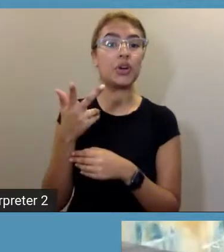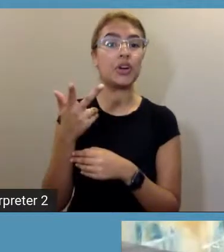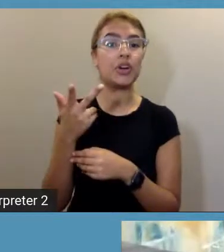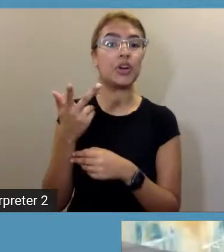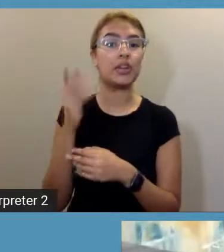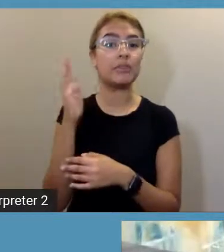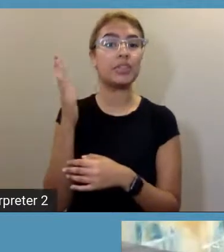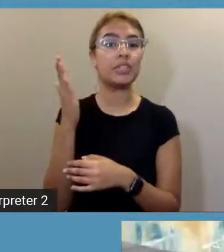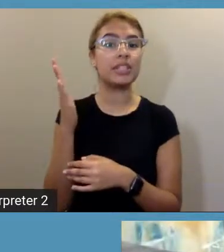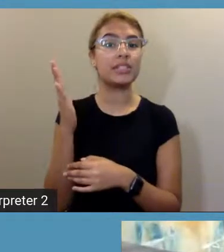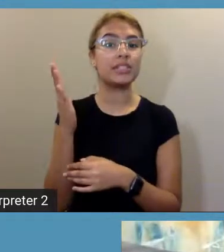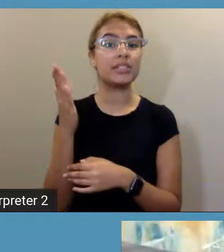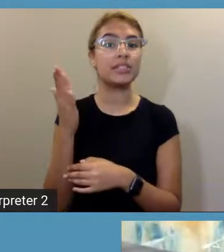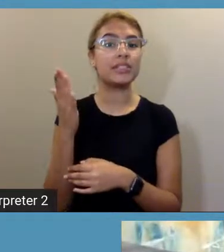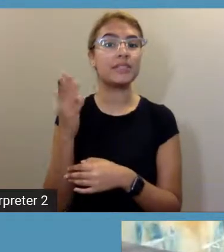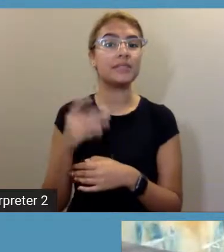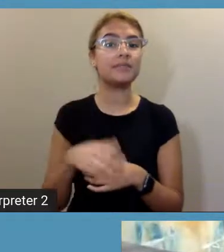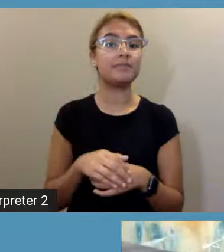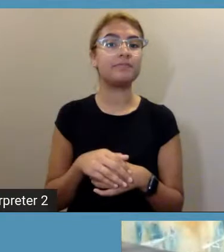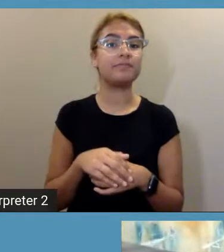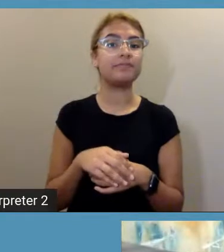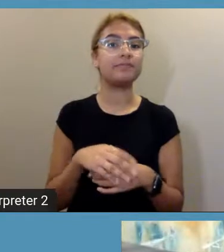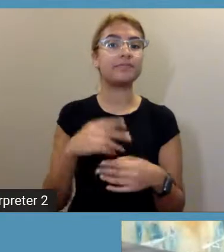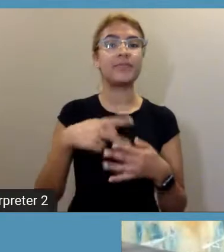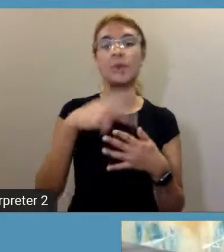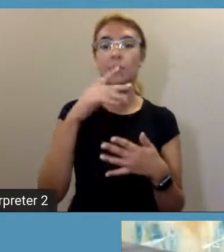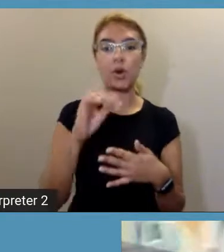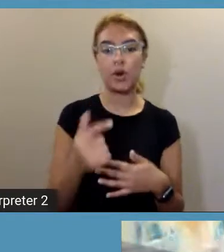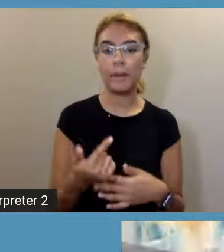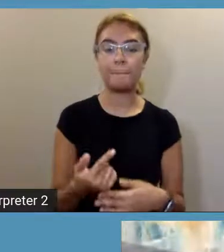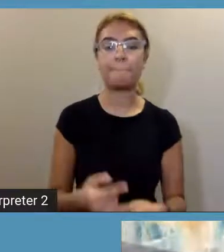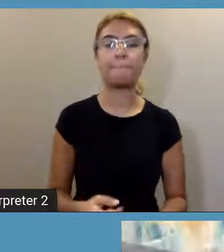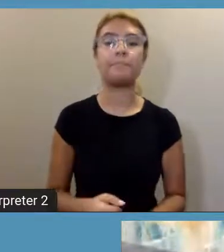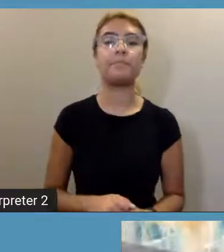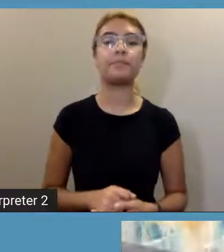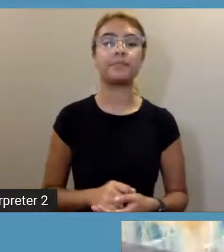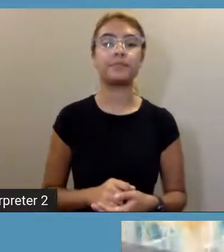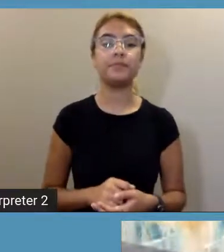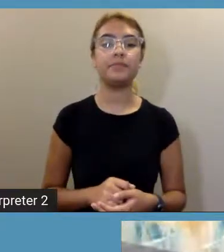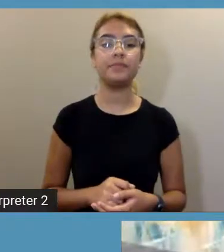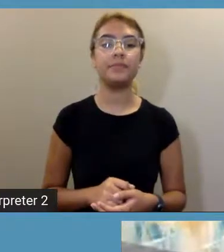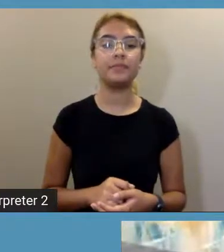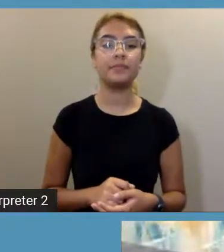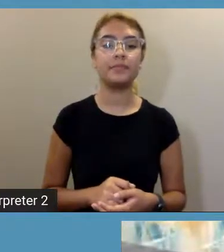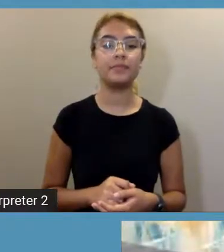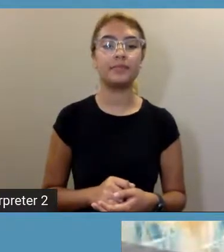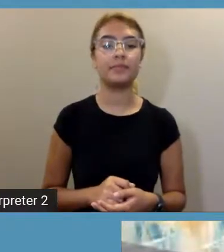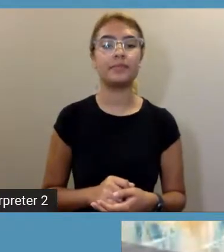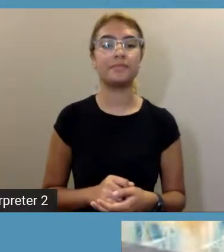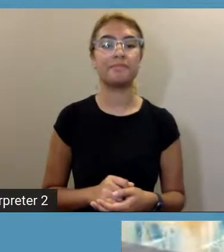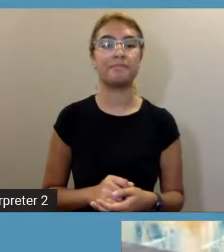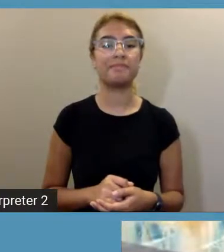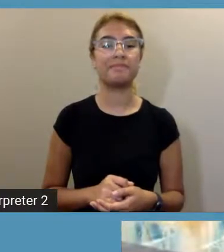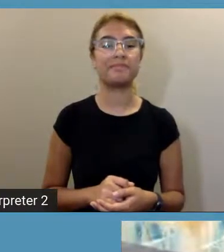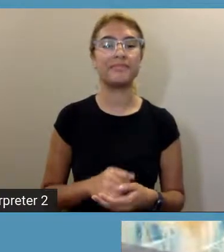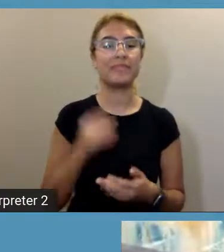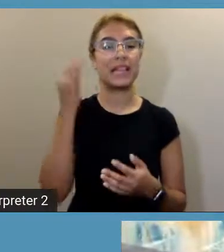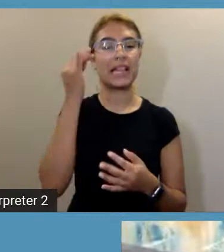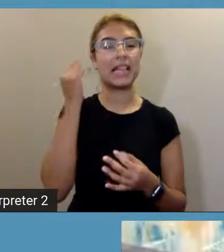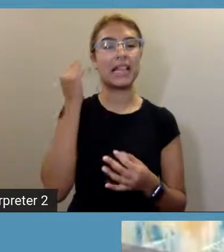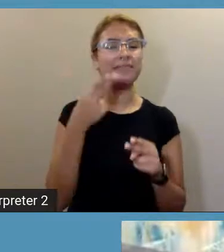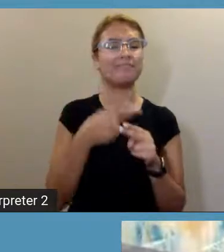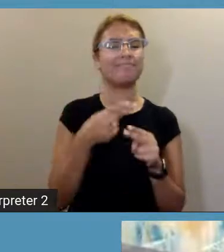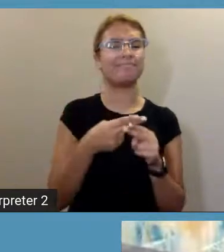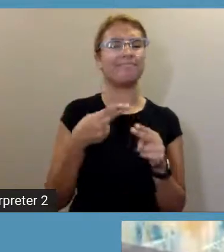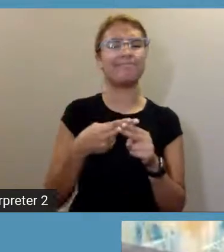presenter in this program. I'll get that name in 1 second here. I can Oh God. Yeah, I don't want